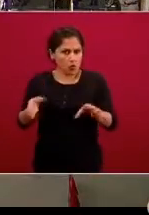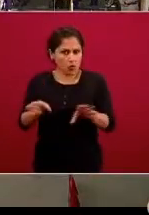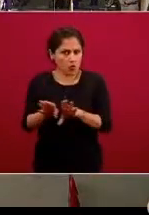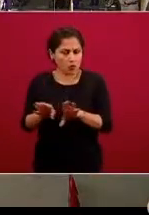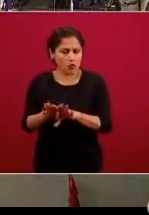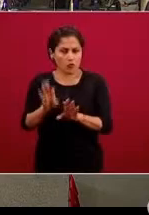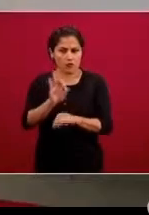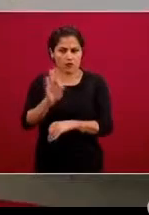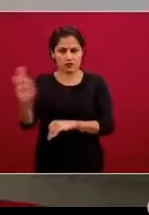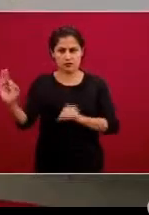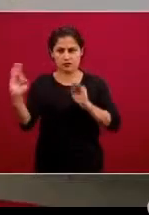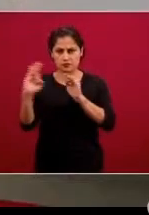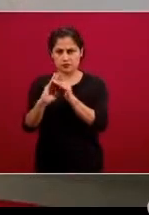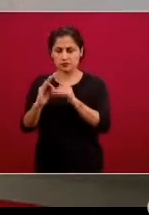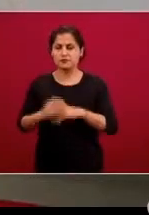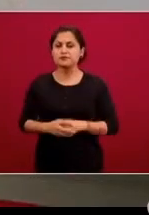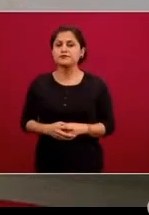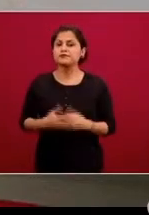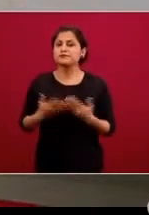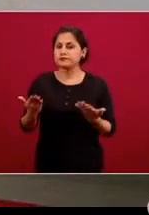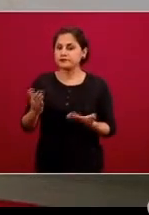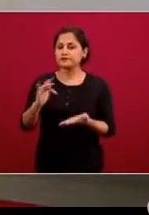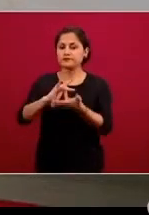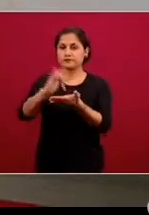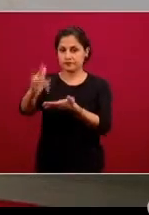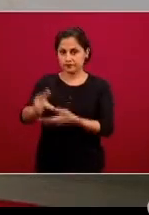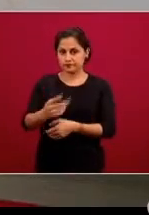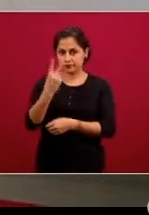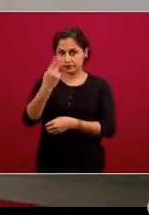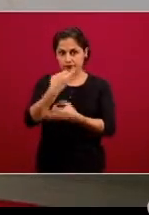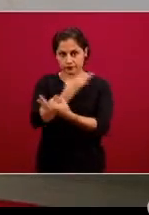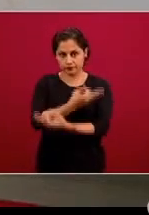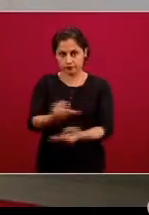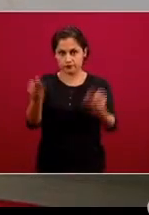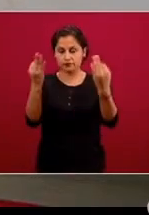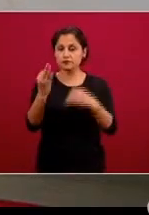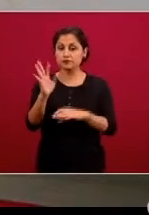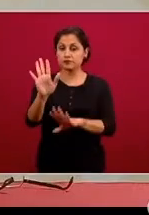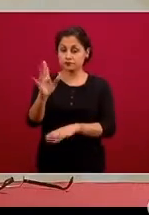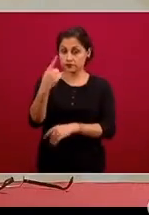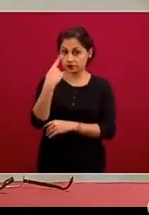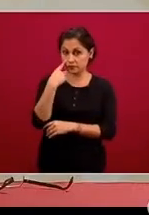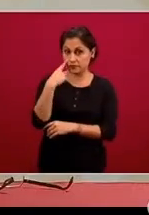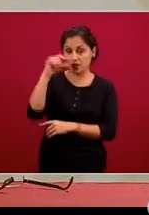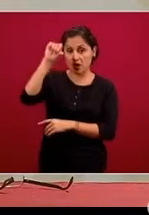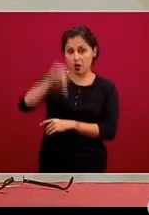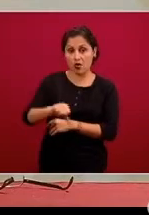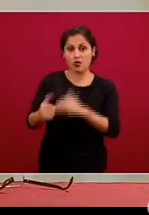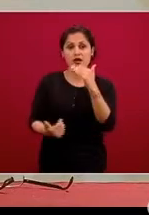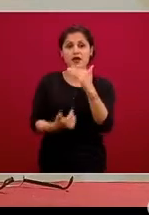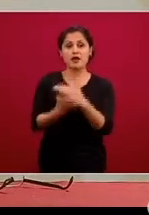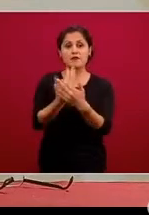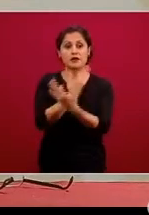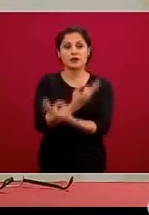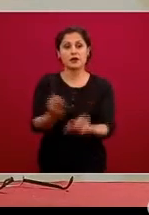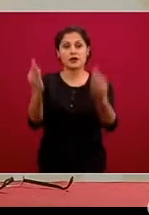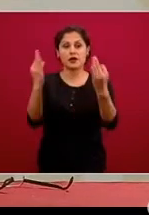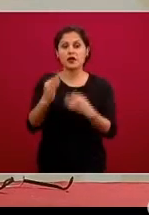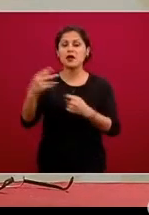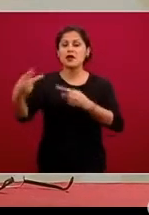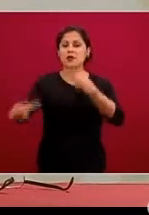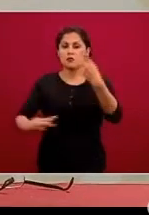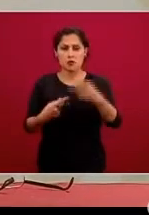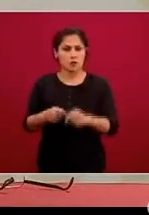the question. This is useful to give at least two messages. First of all, this very morning when we were